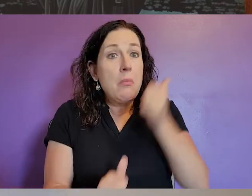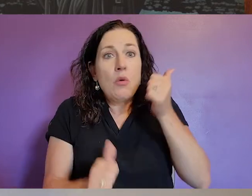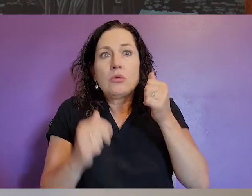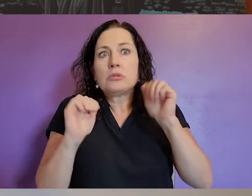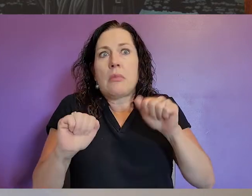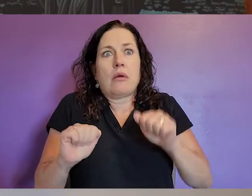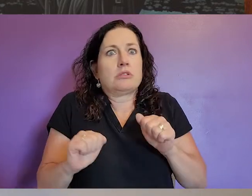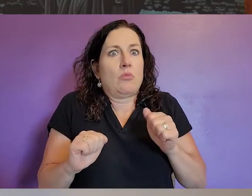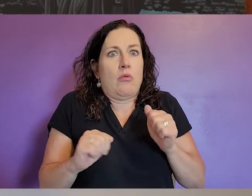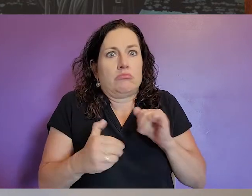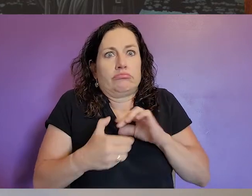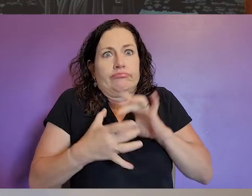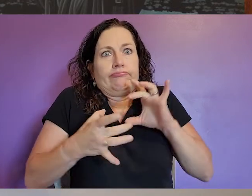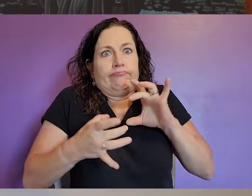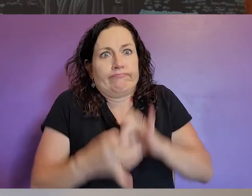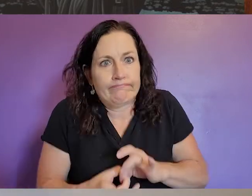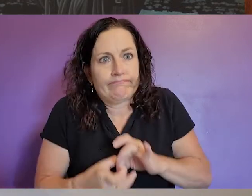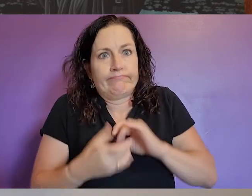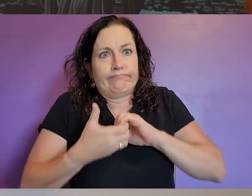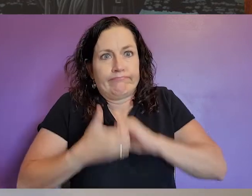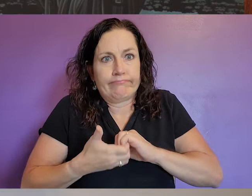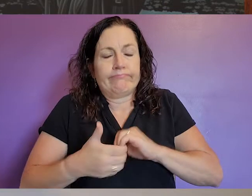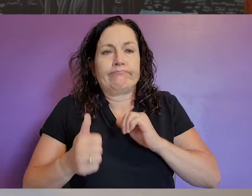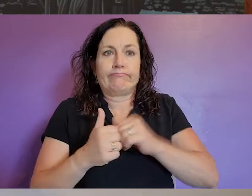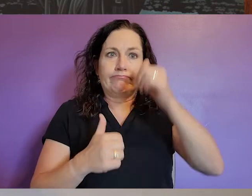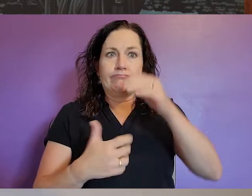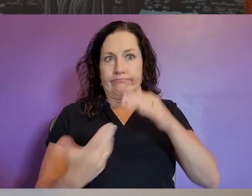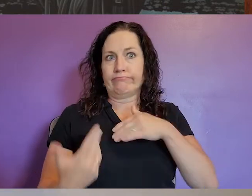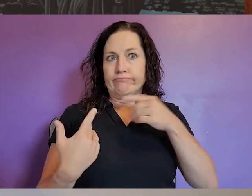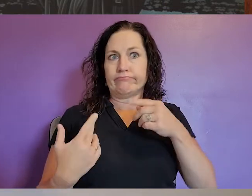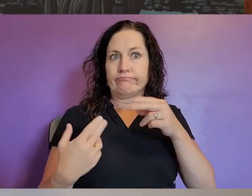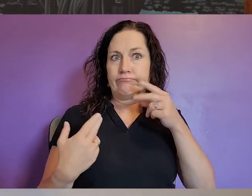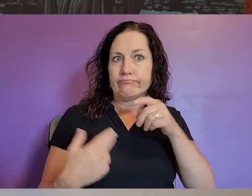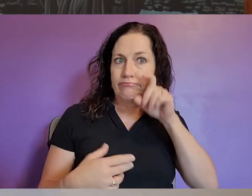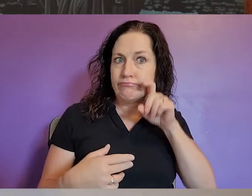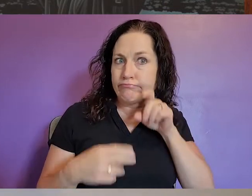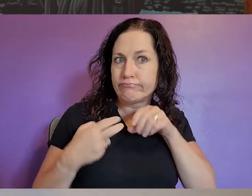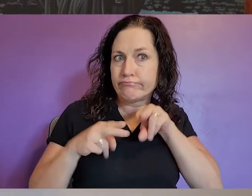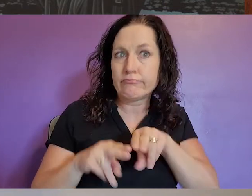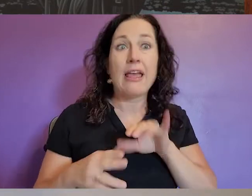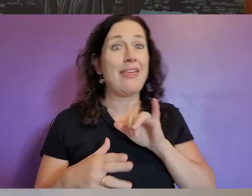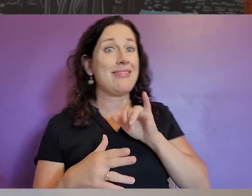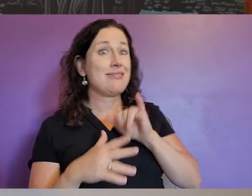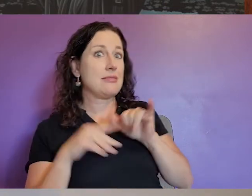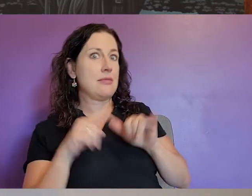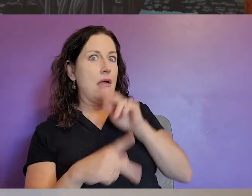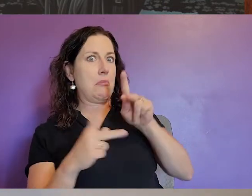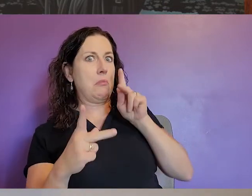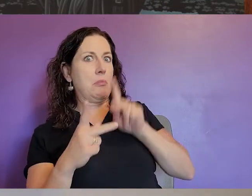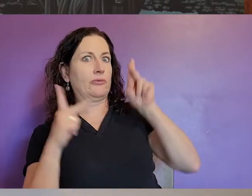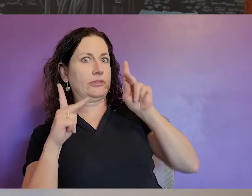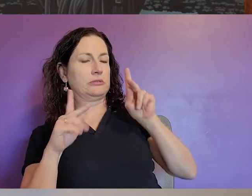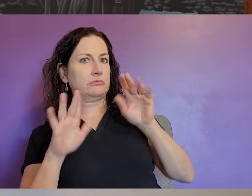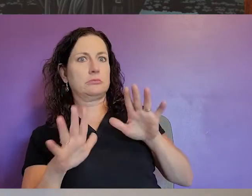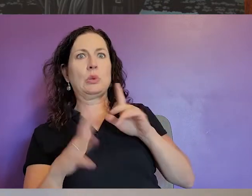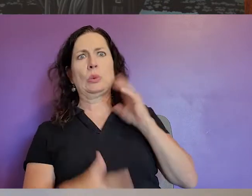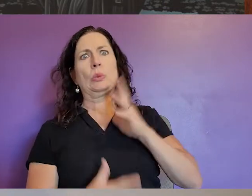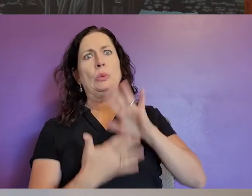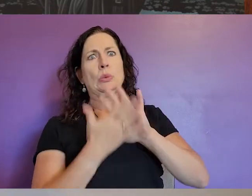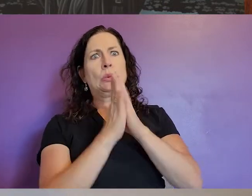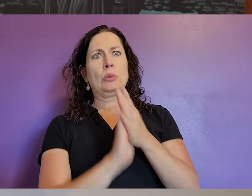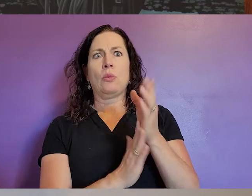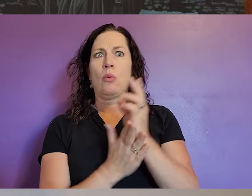two human beings can be, and so that is the perfect act, and that perfect act as human beings